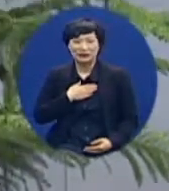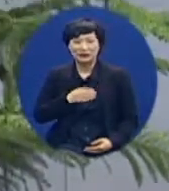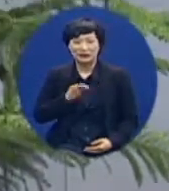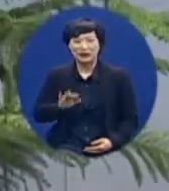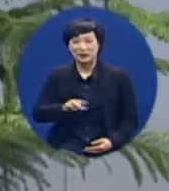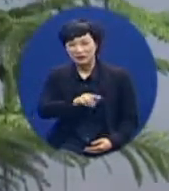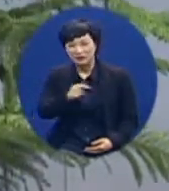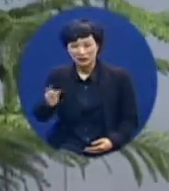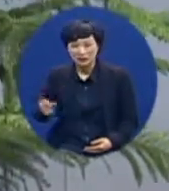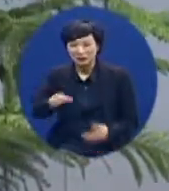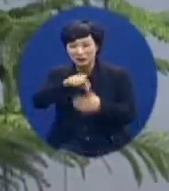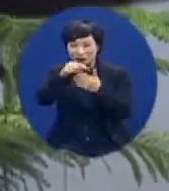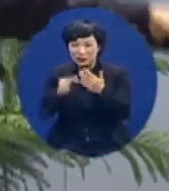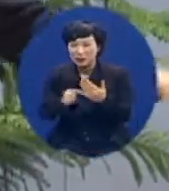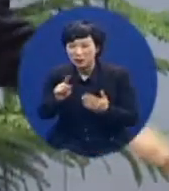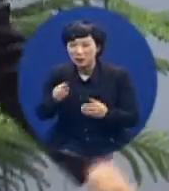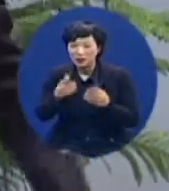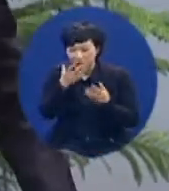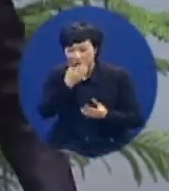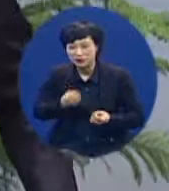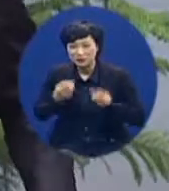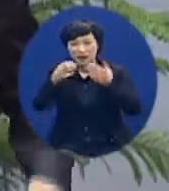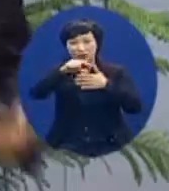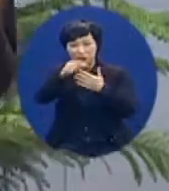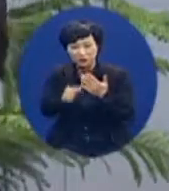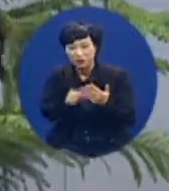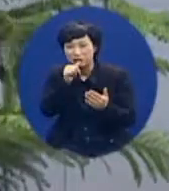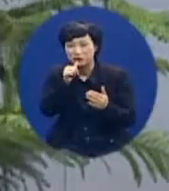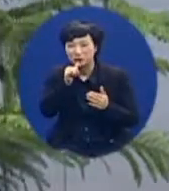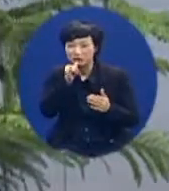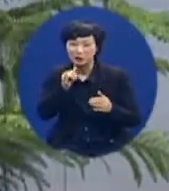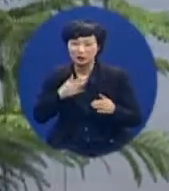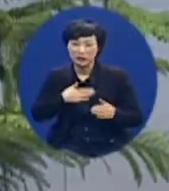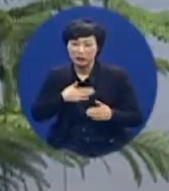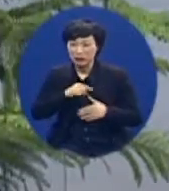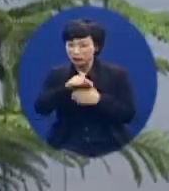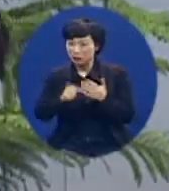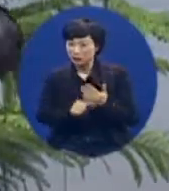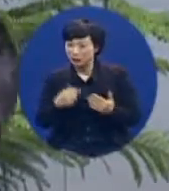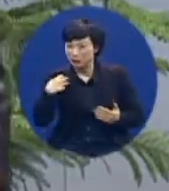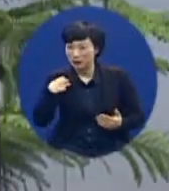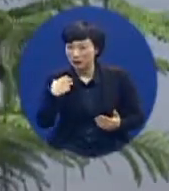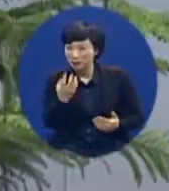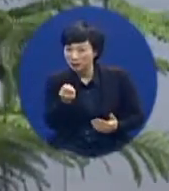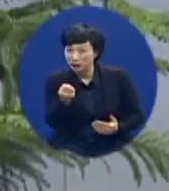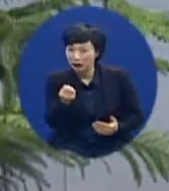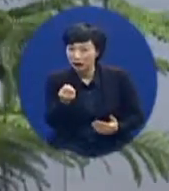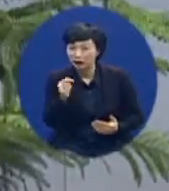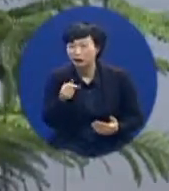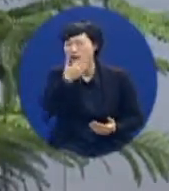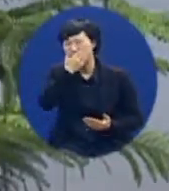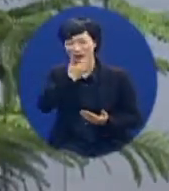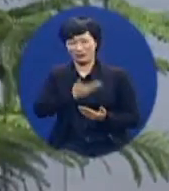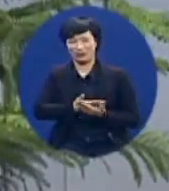Second, it was important how many times I have involved in Christmas Eve celebration.